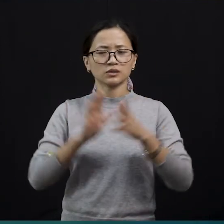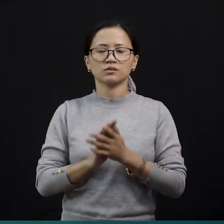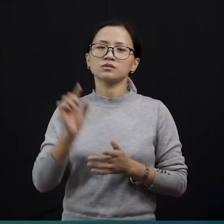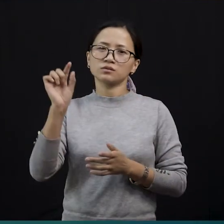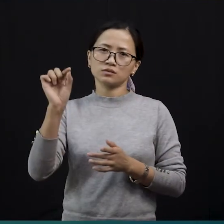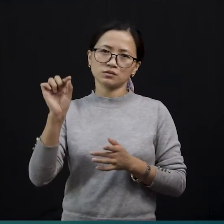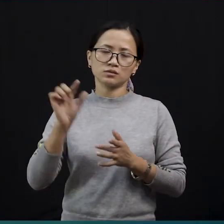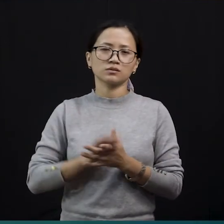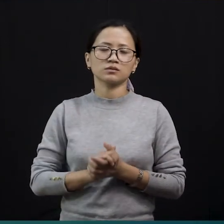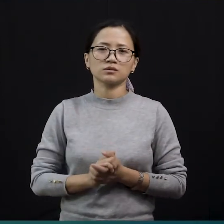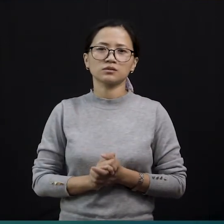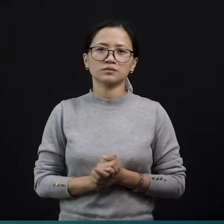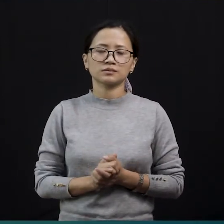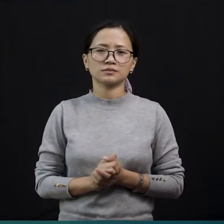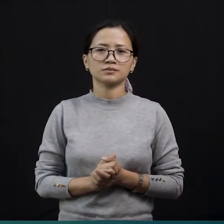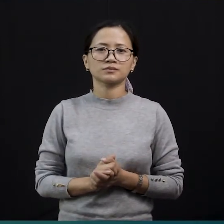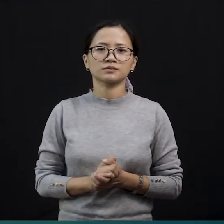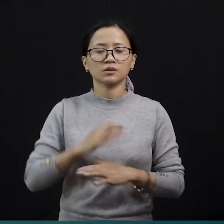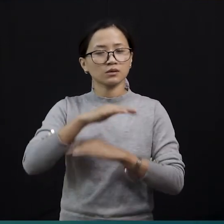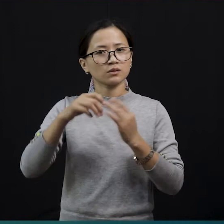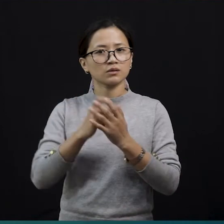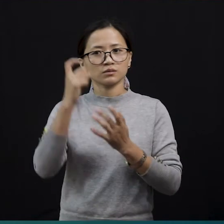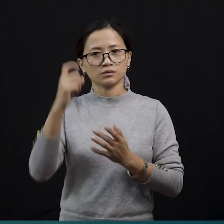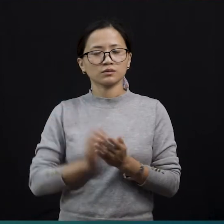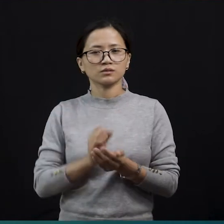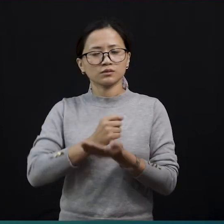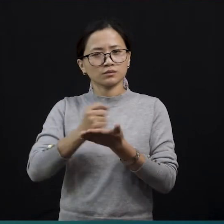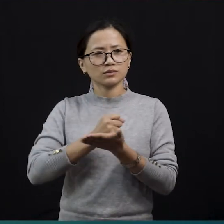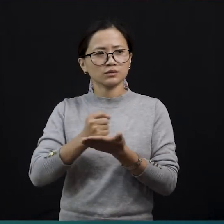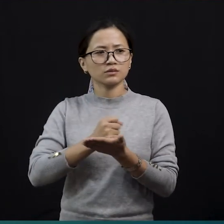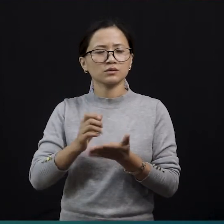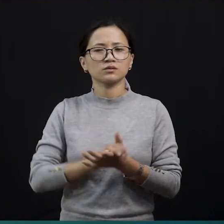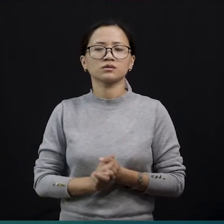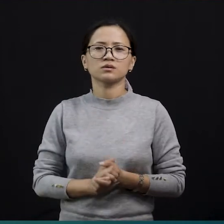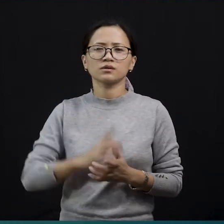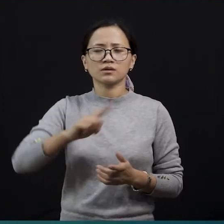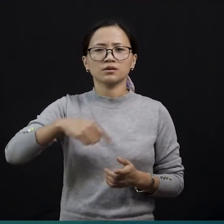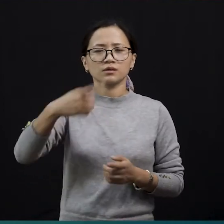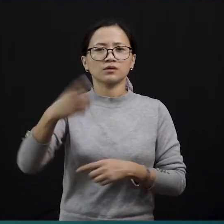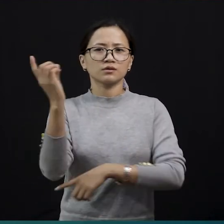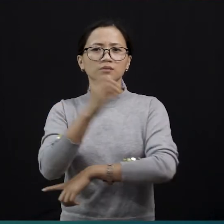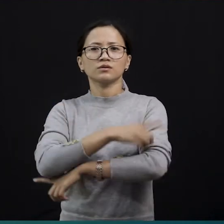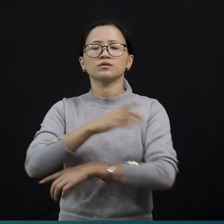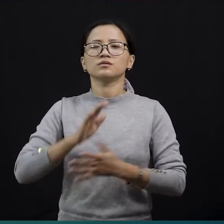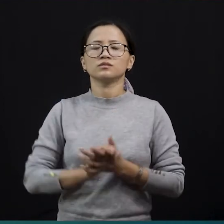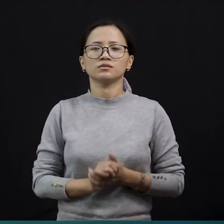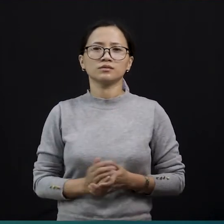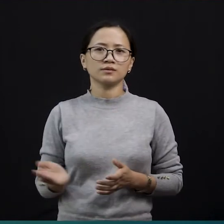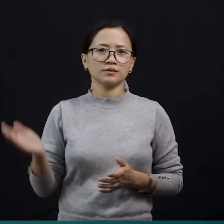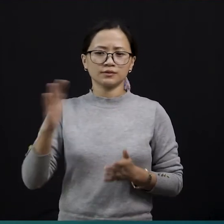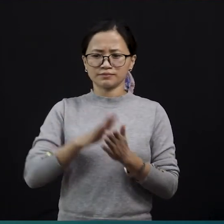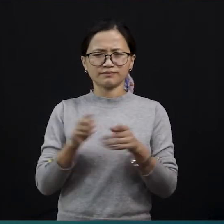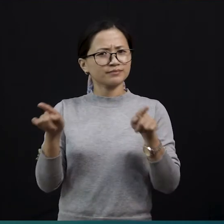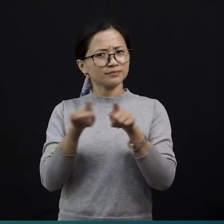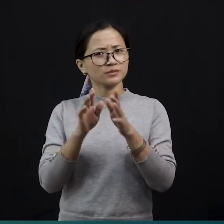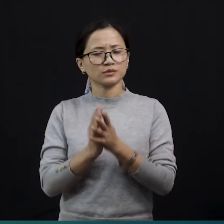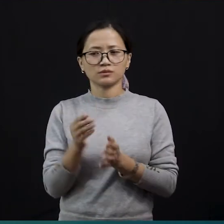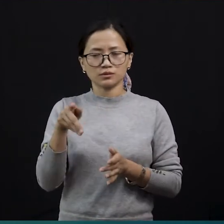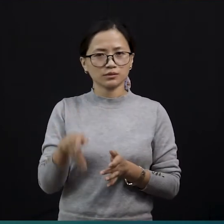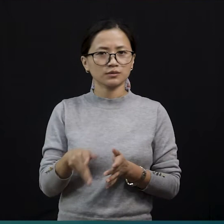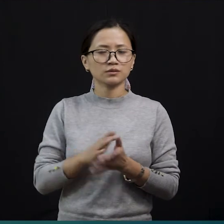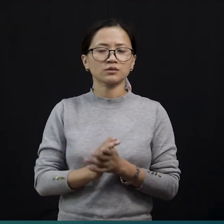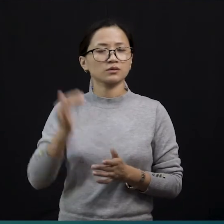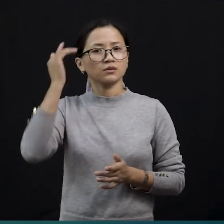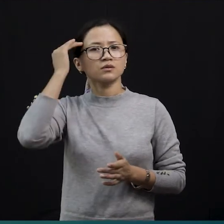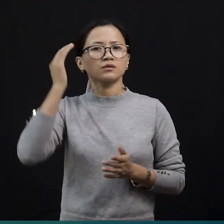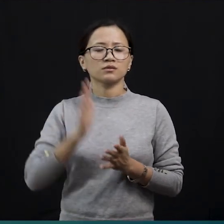did. Right, children? You all need to keep practicing every day so that you'll become familiar with it, and then you